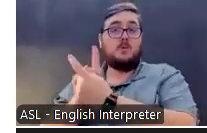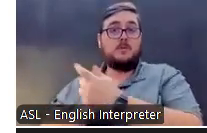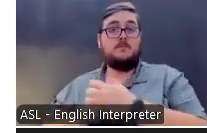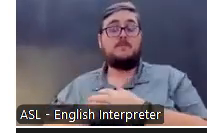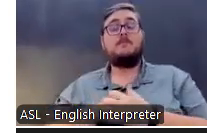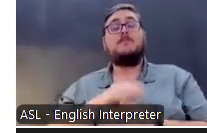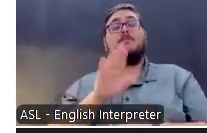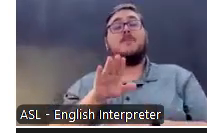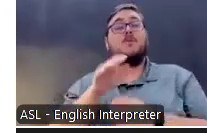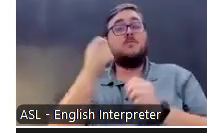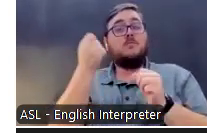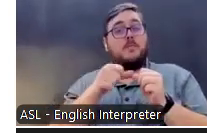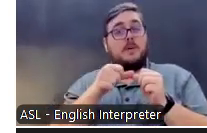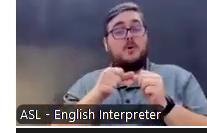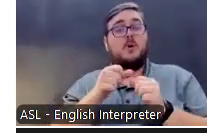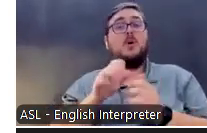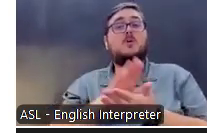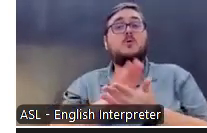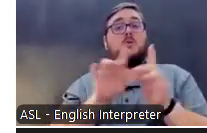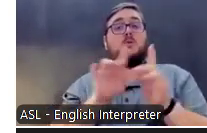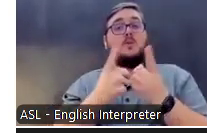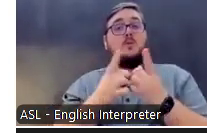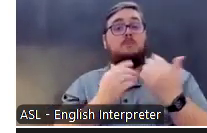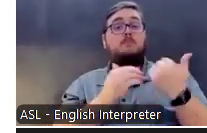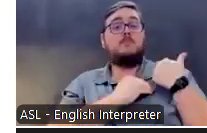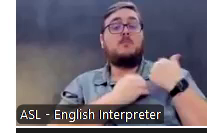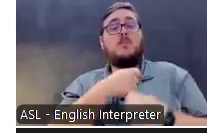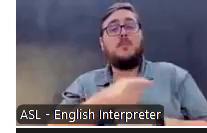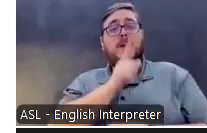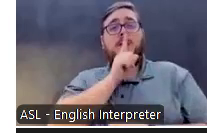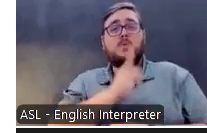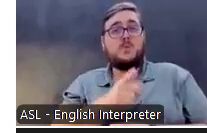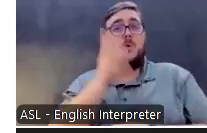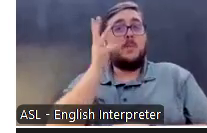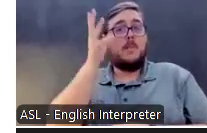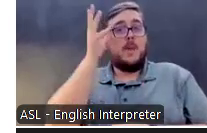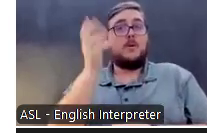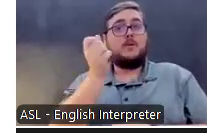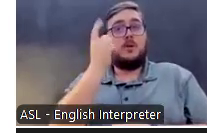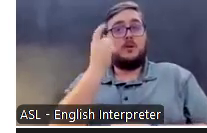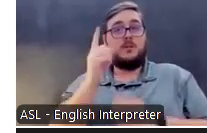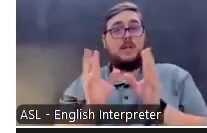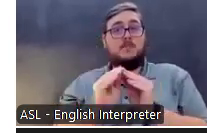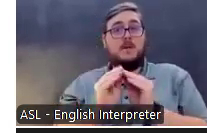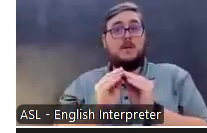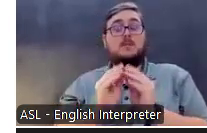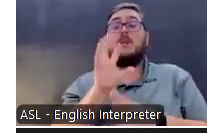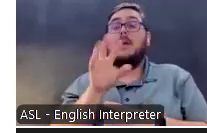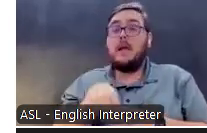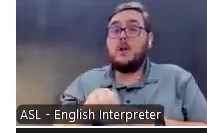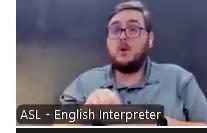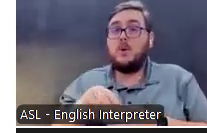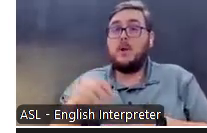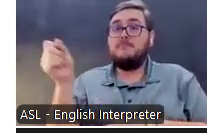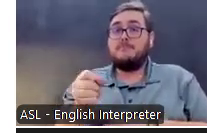to ensure that parents understand IEP meetings. So this could include arranging for an interpreter if it's needed. Just let your